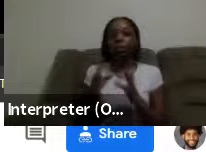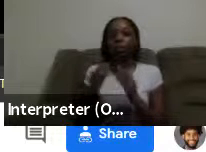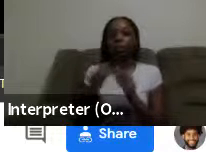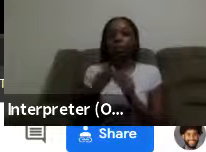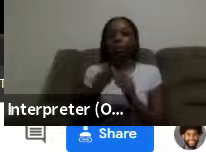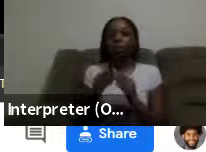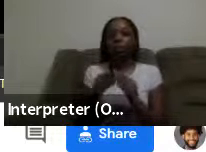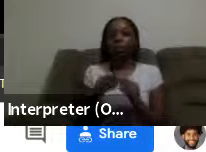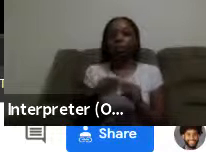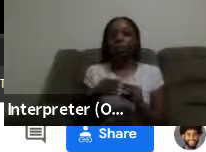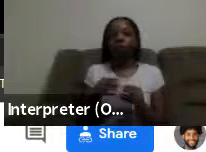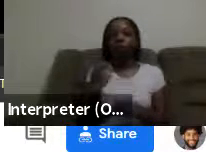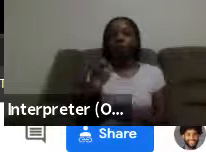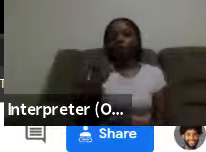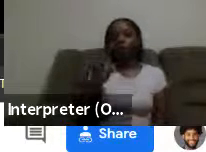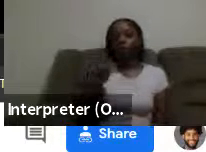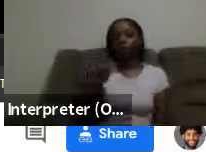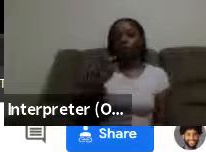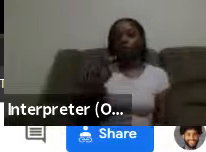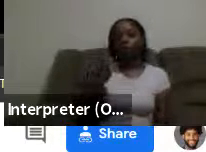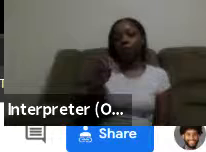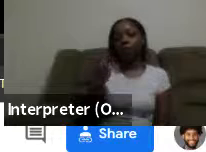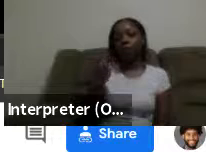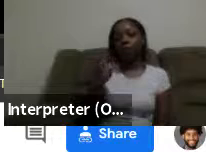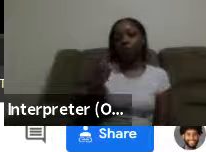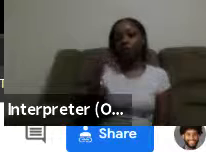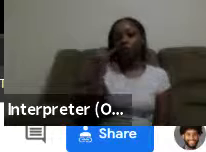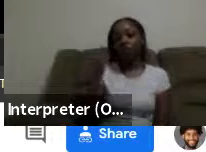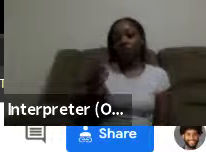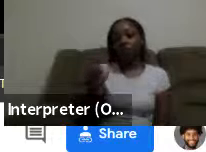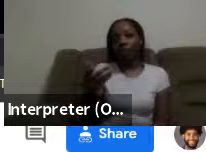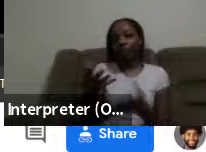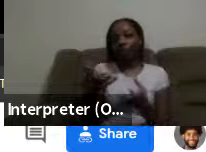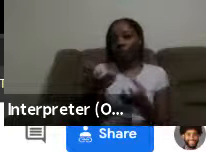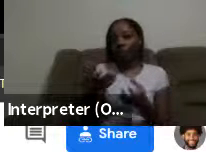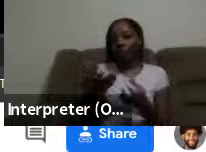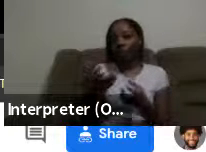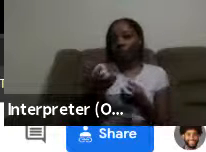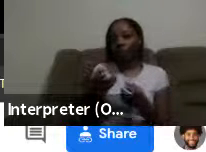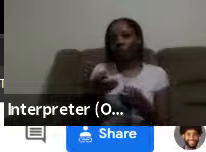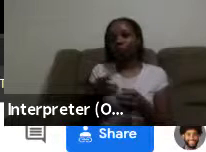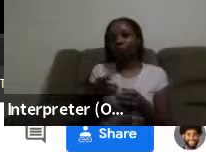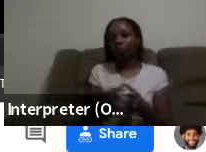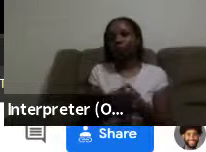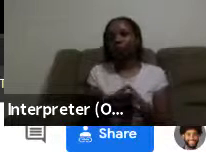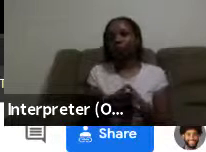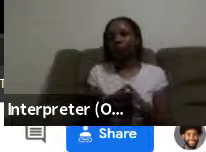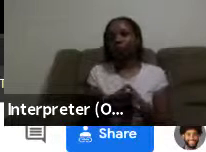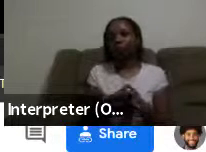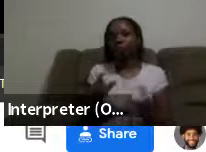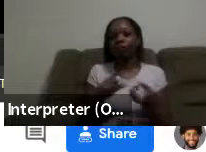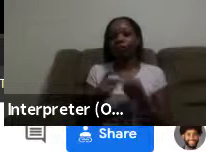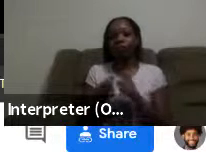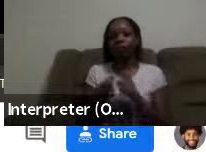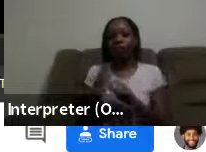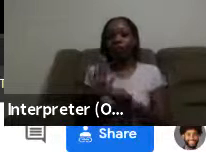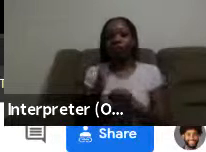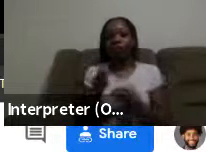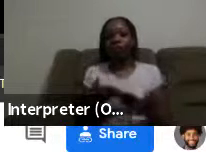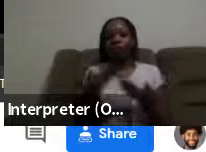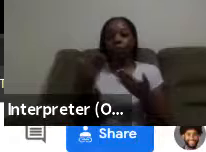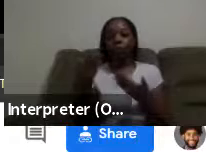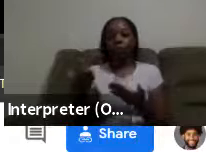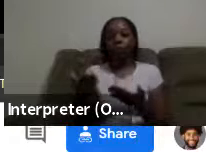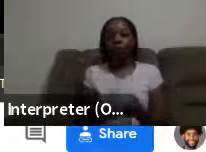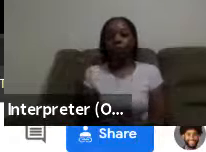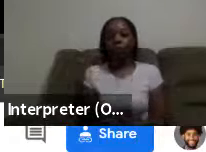to retract your motion and then change it to discussion, you could, or you could leave it the same and let a senator second your motion to then just move it